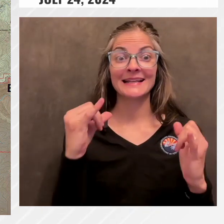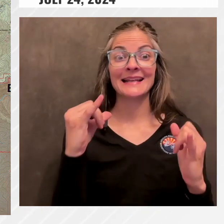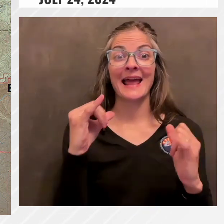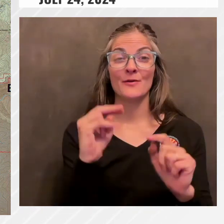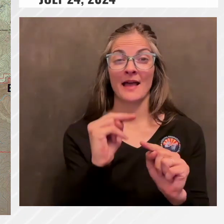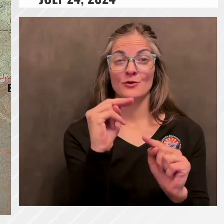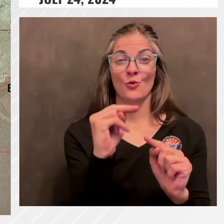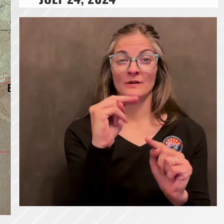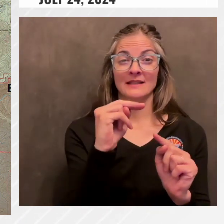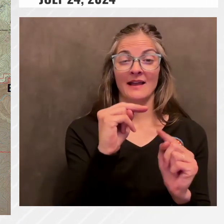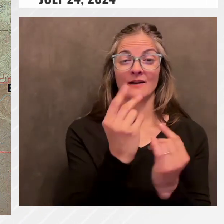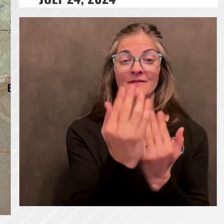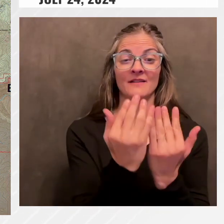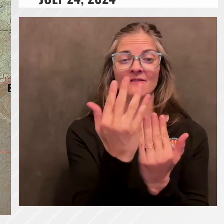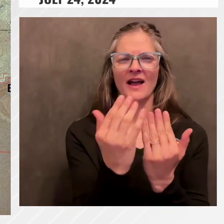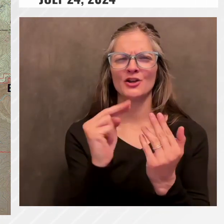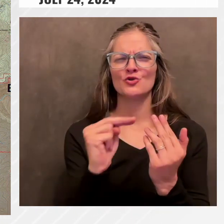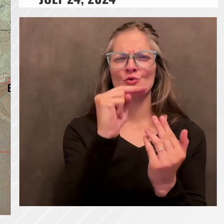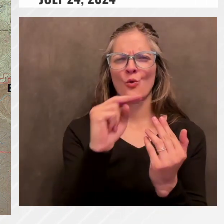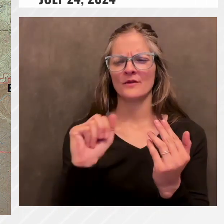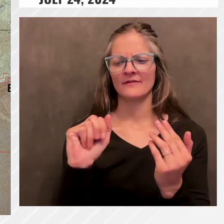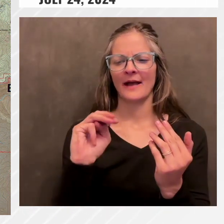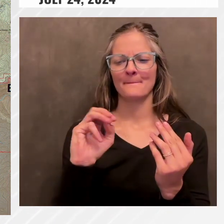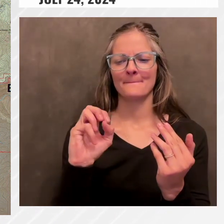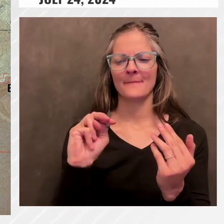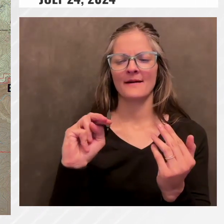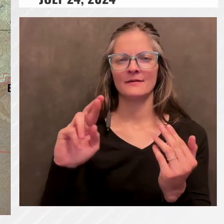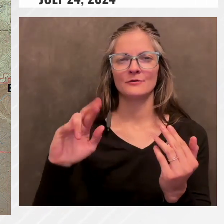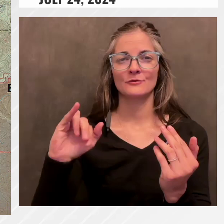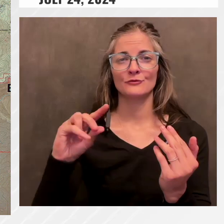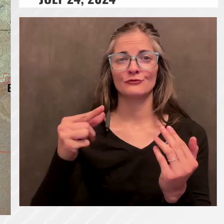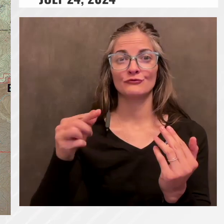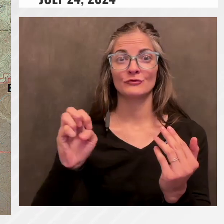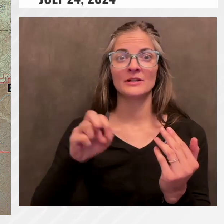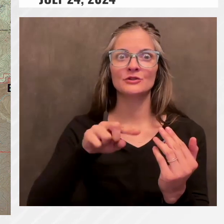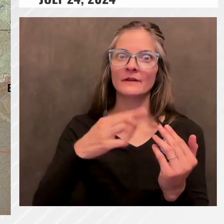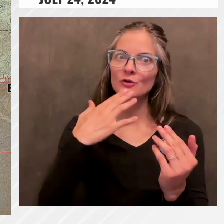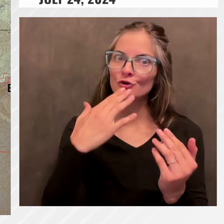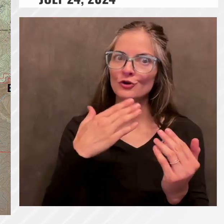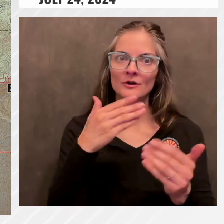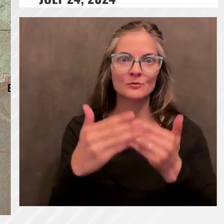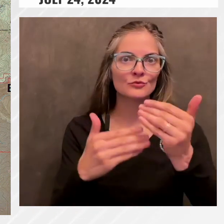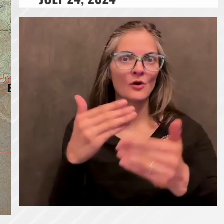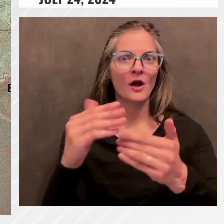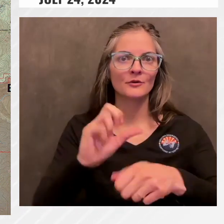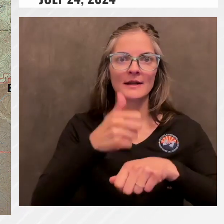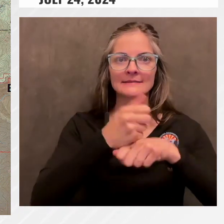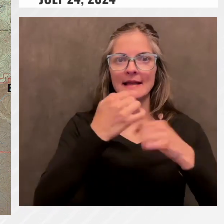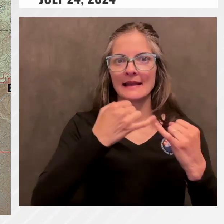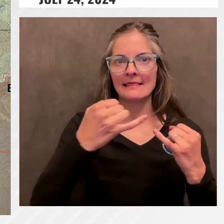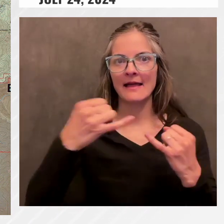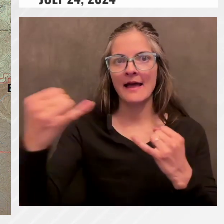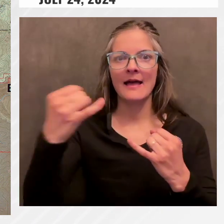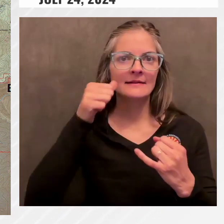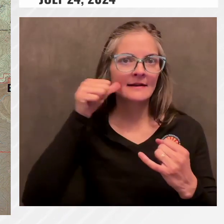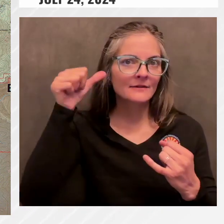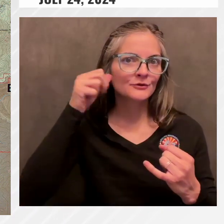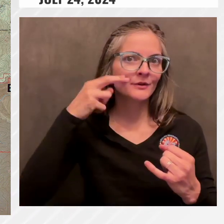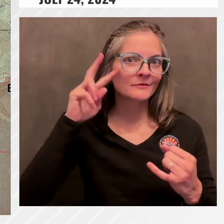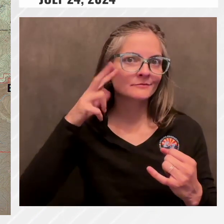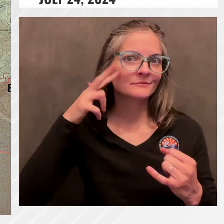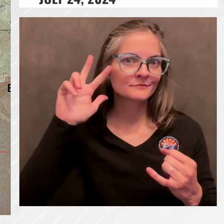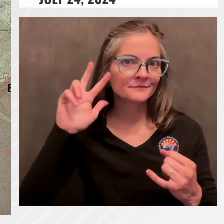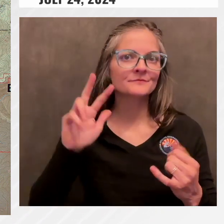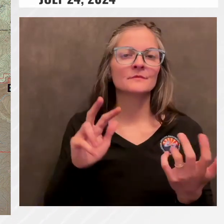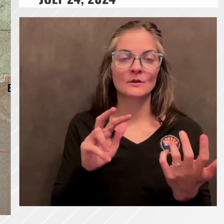Ammon Ridge, crews made a lot of good progress getting line put in on that yesterday and the previous days, and they're going to continue that